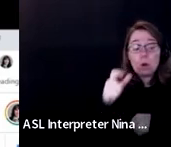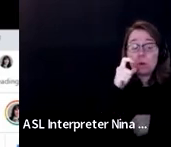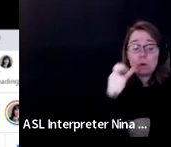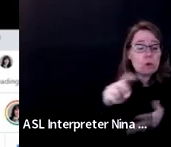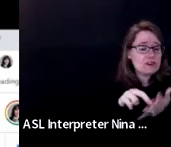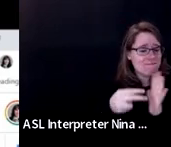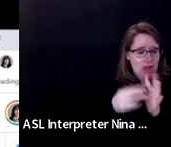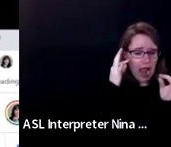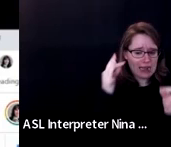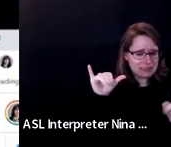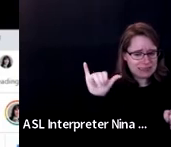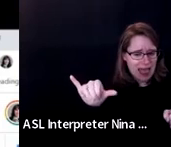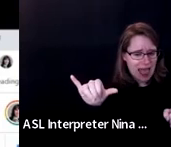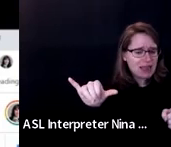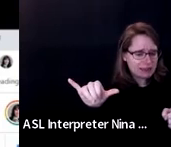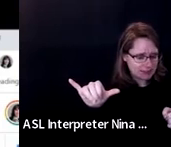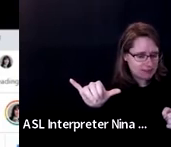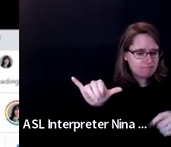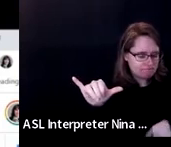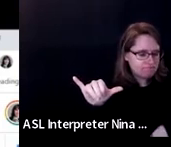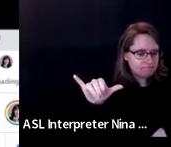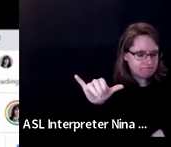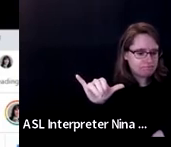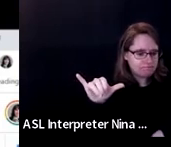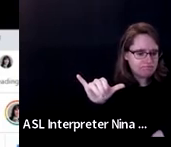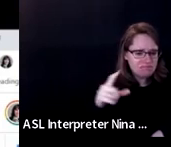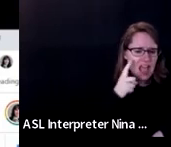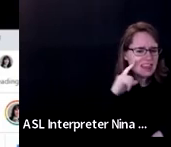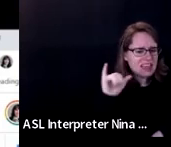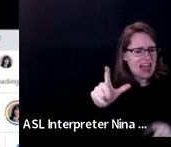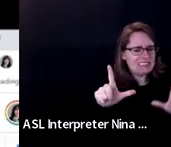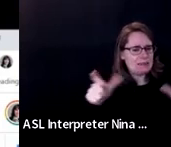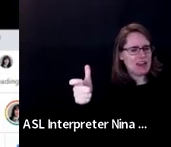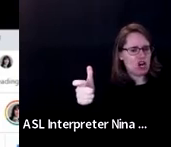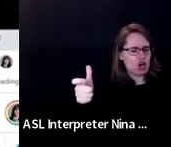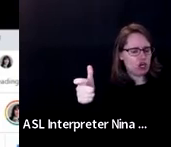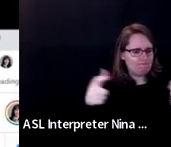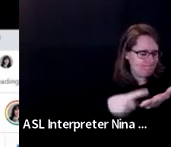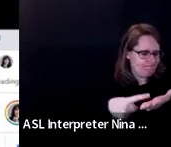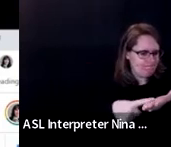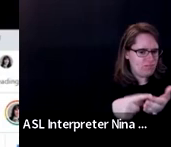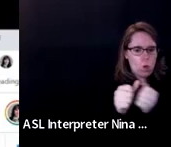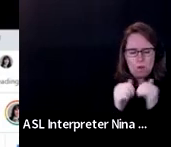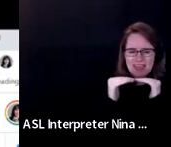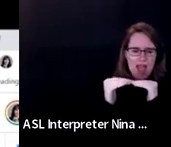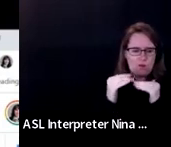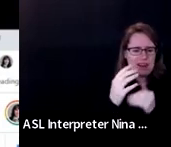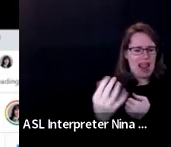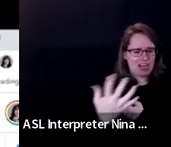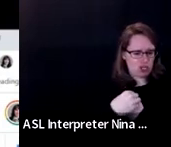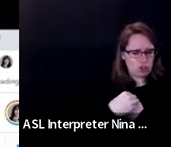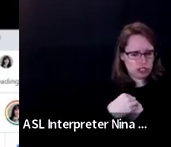and how we go about that. I think there's like, that's the bigger bucket around equity and inclusion.